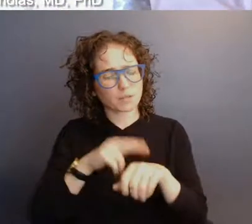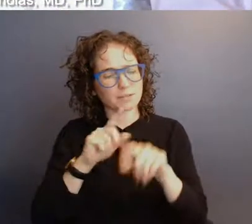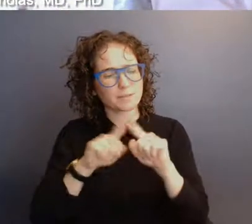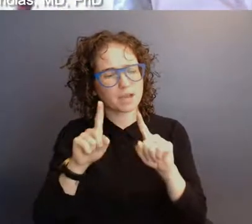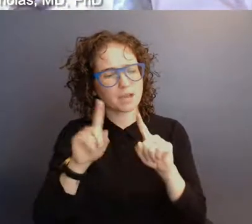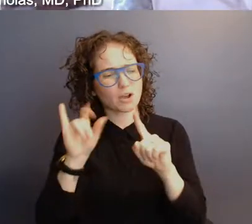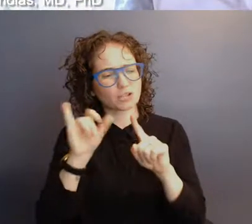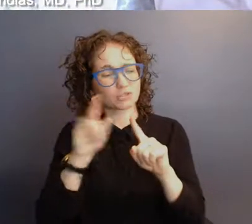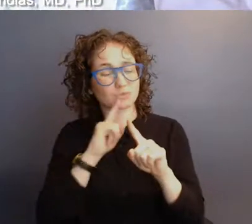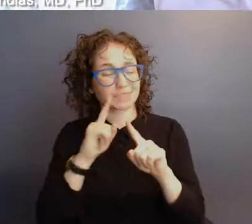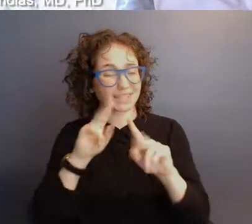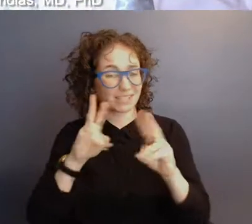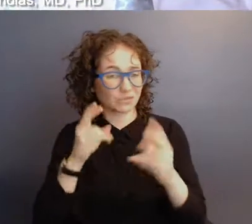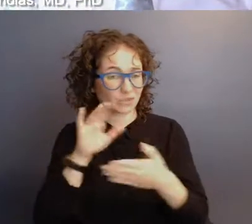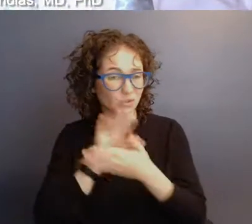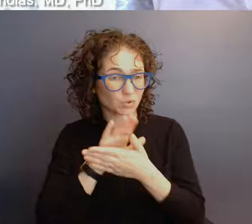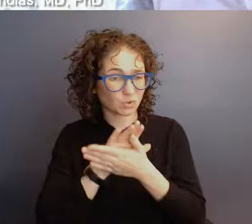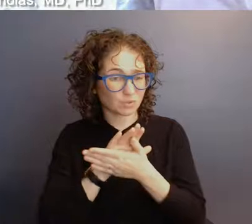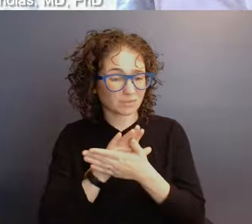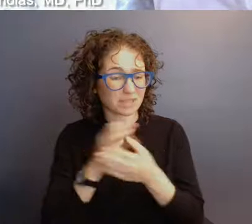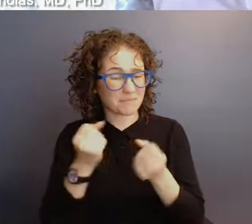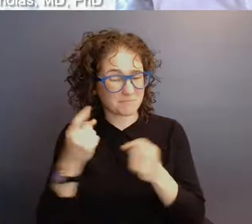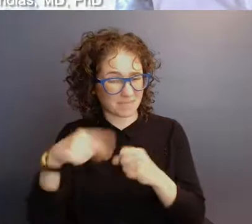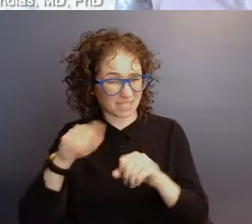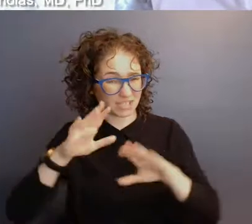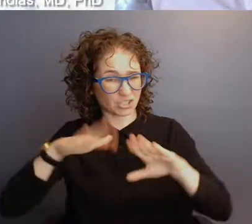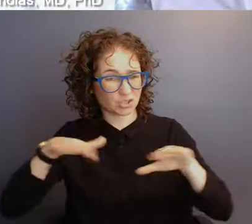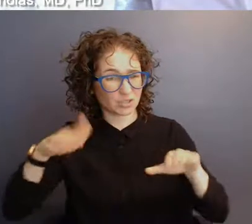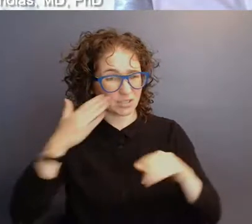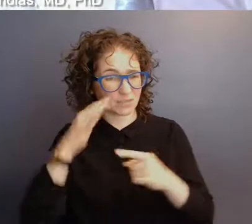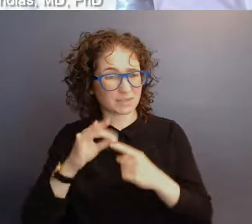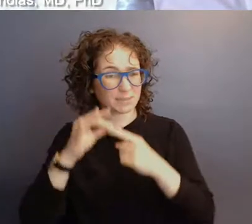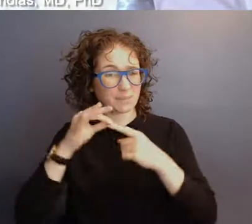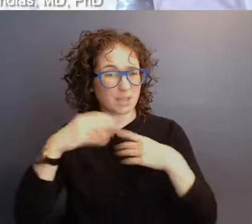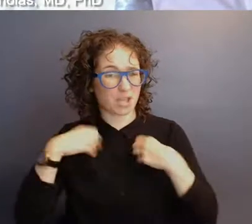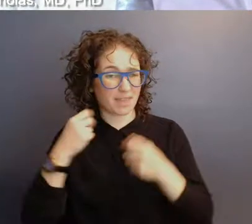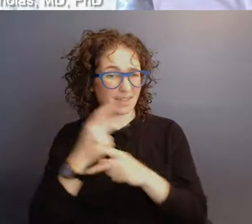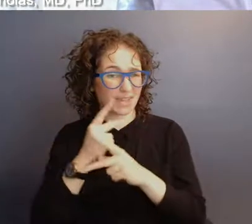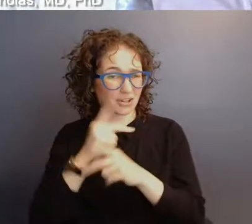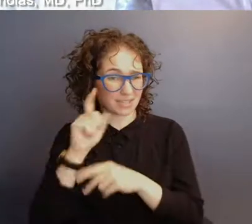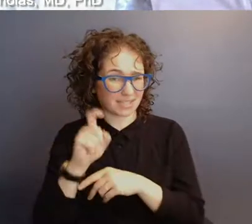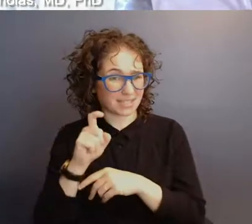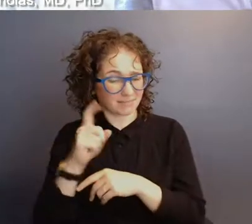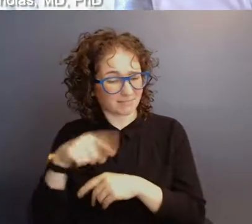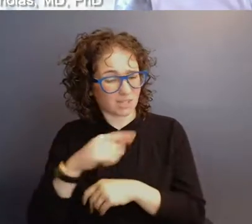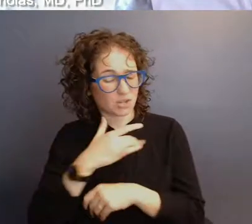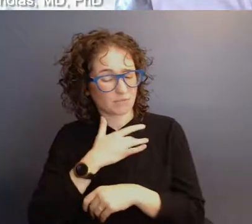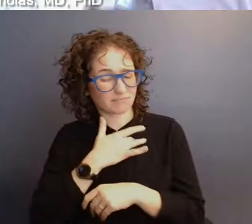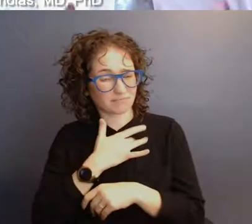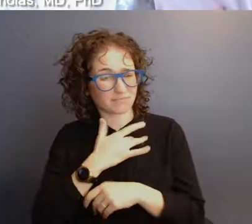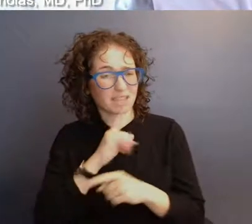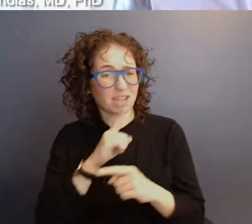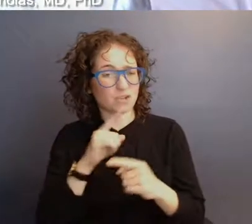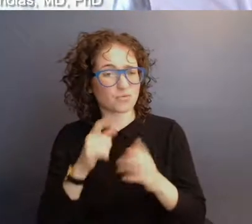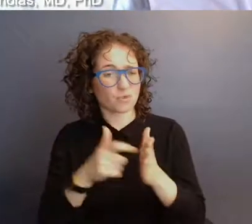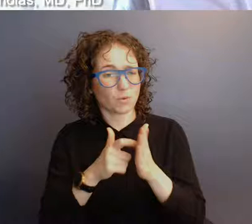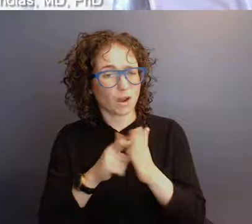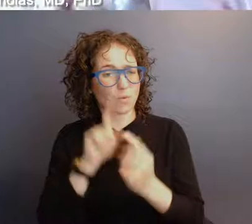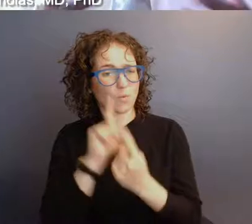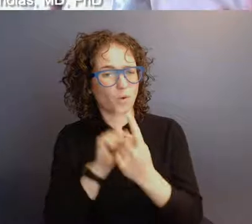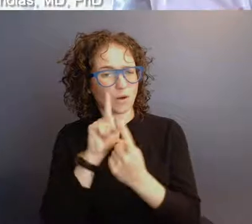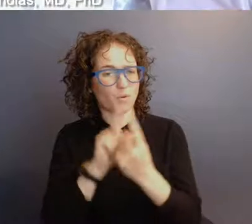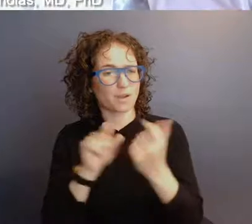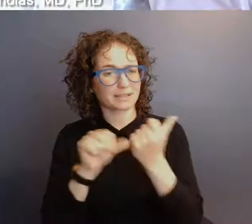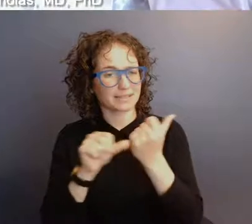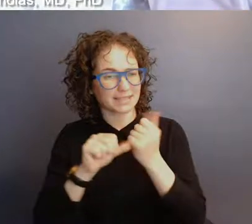school. A lot of children with special health care needs require one-on-one assistance to learn best.